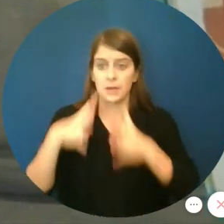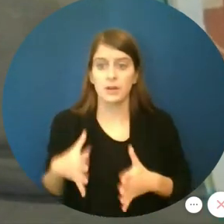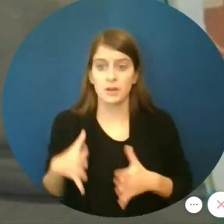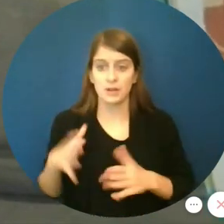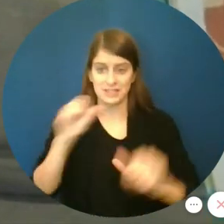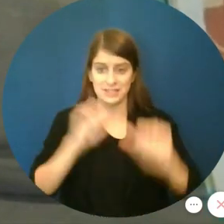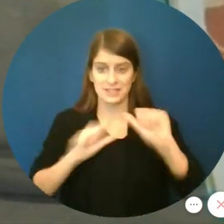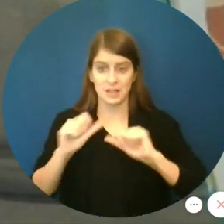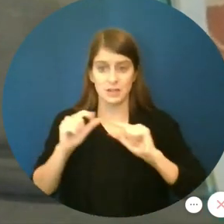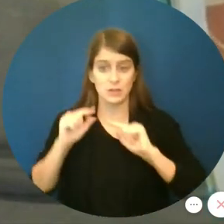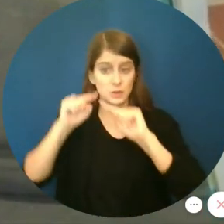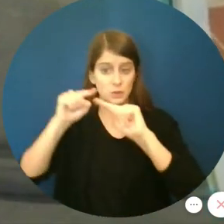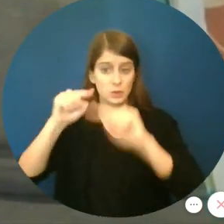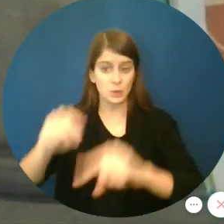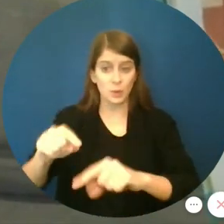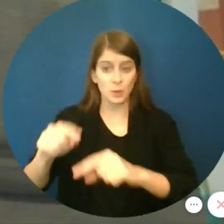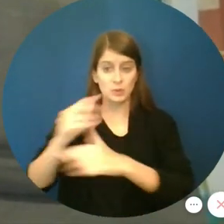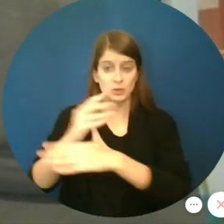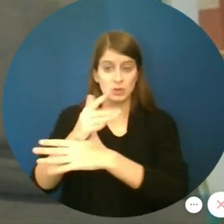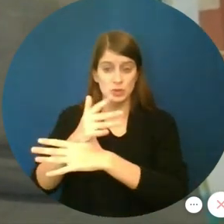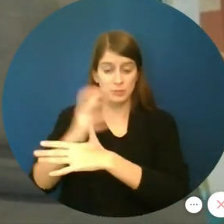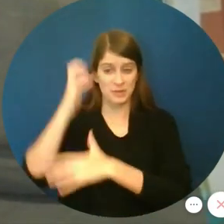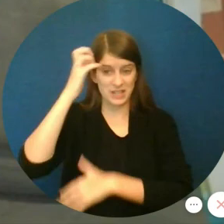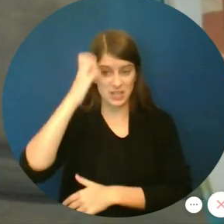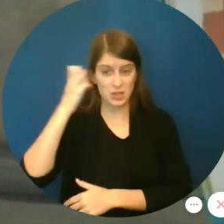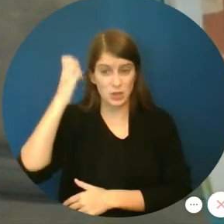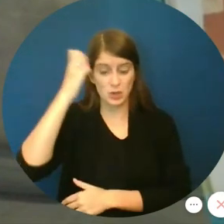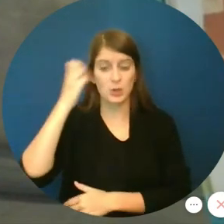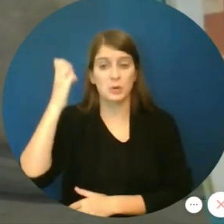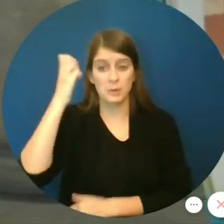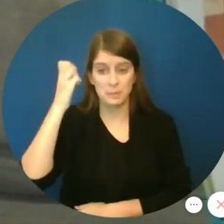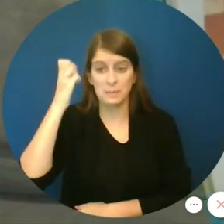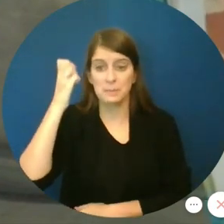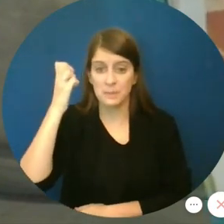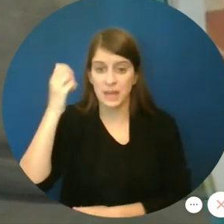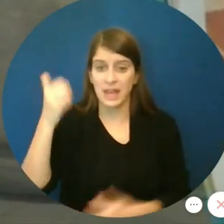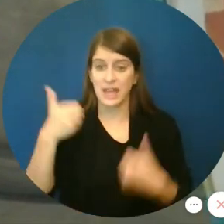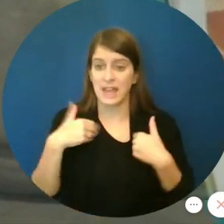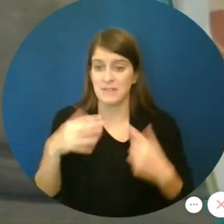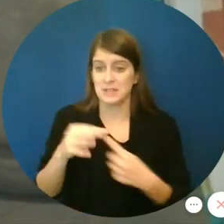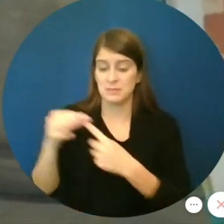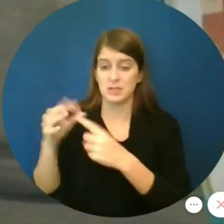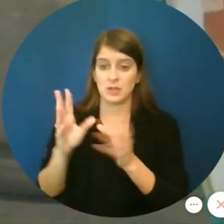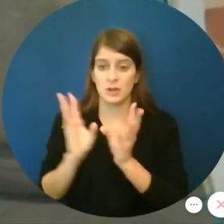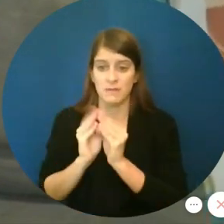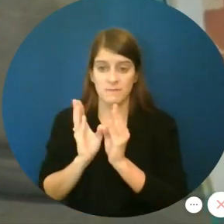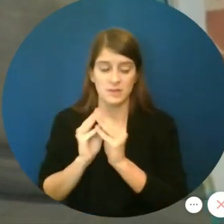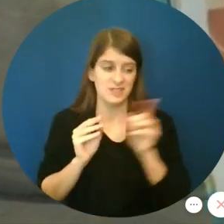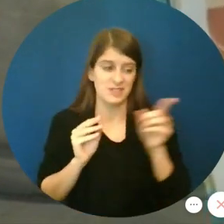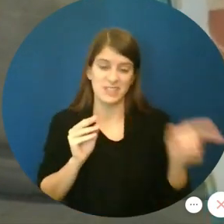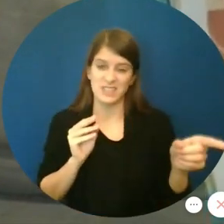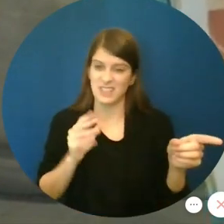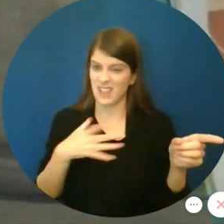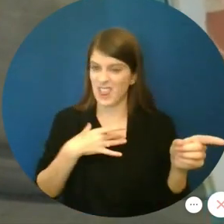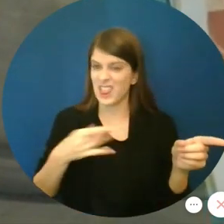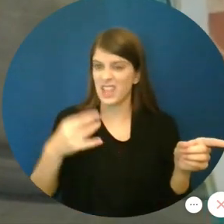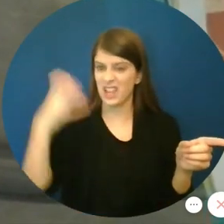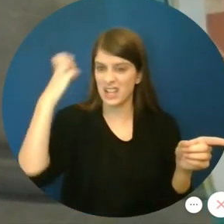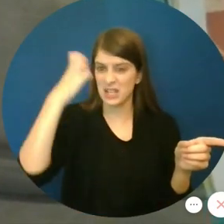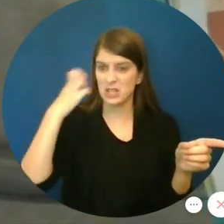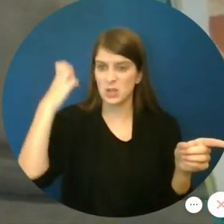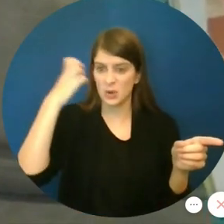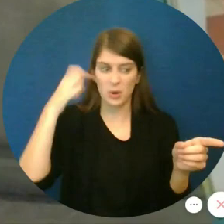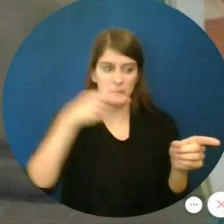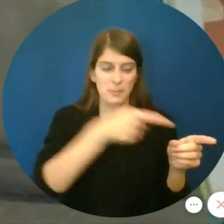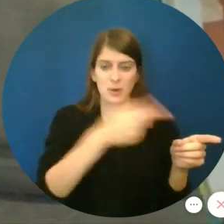invited to the world-famous Kaiser Wilhelm Institute in Berlin, Germany. From then on, Ernest worked in Europe as